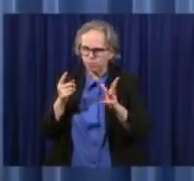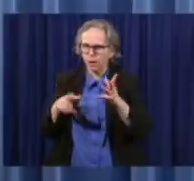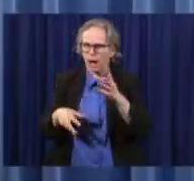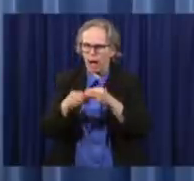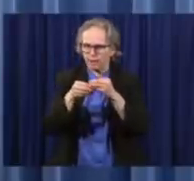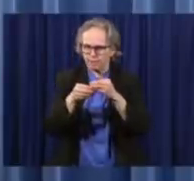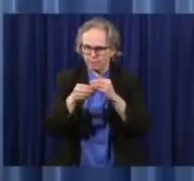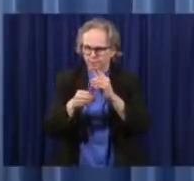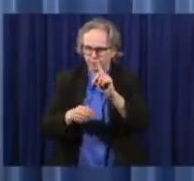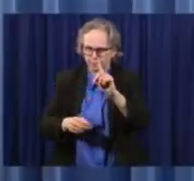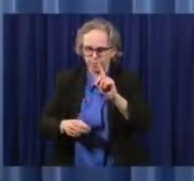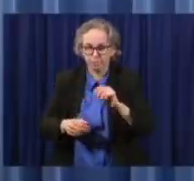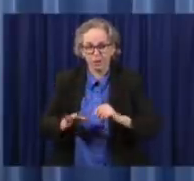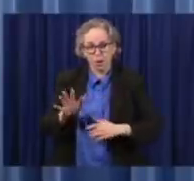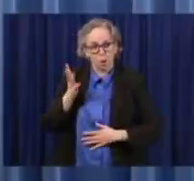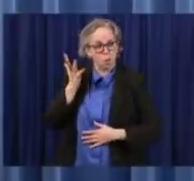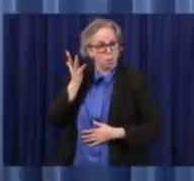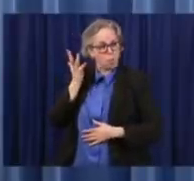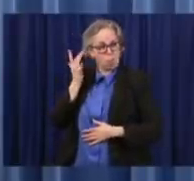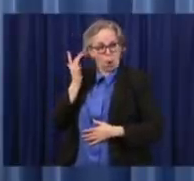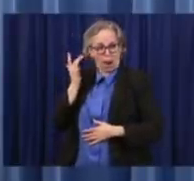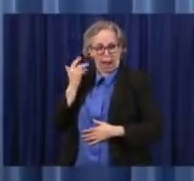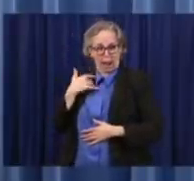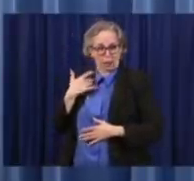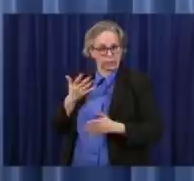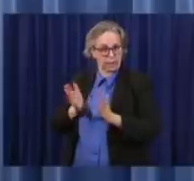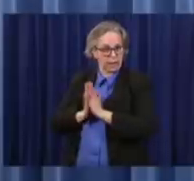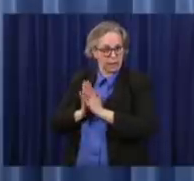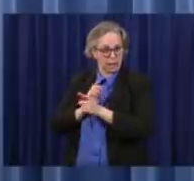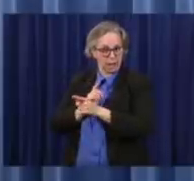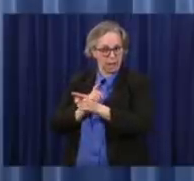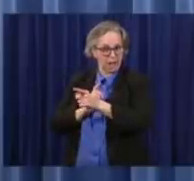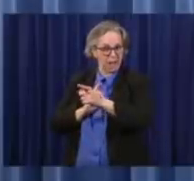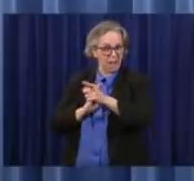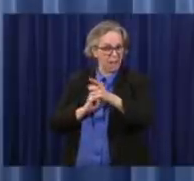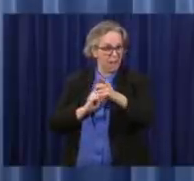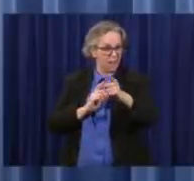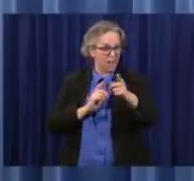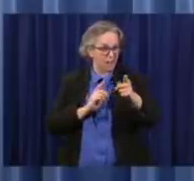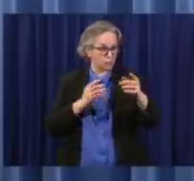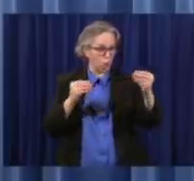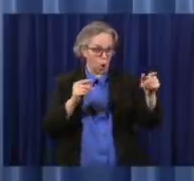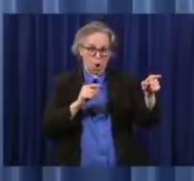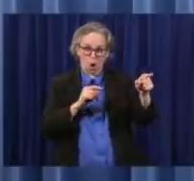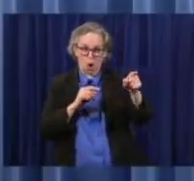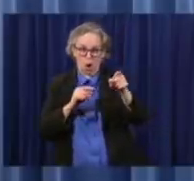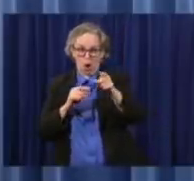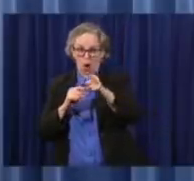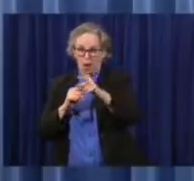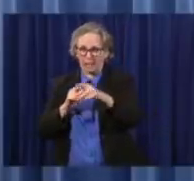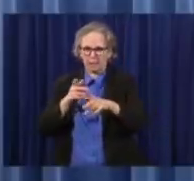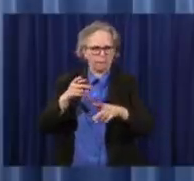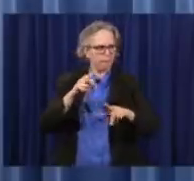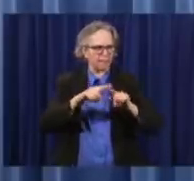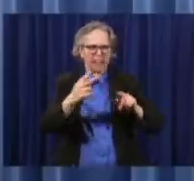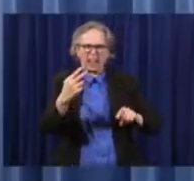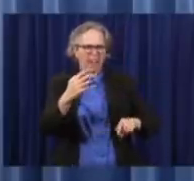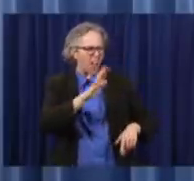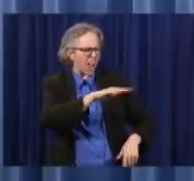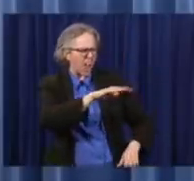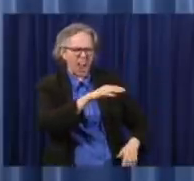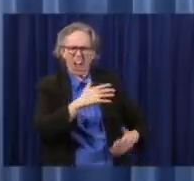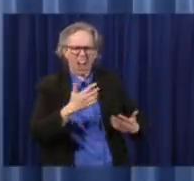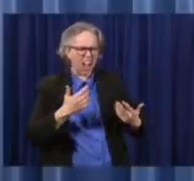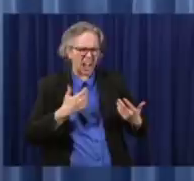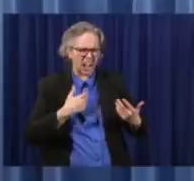really as a result of requests by retailers who said, look, I got some critical days